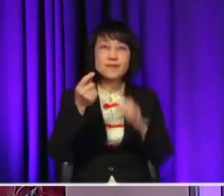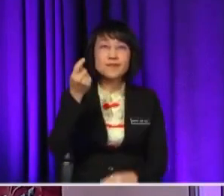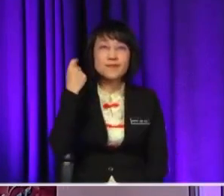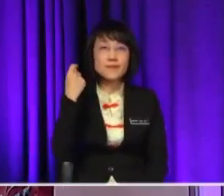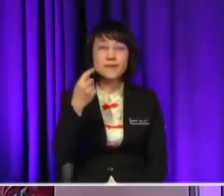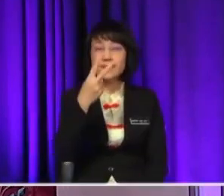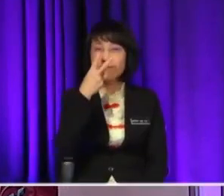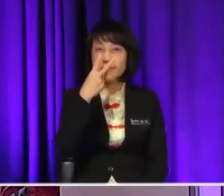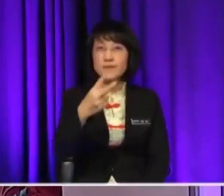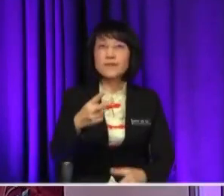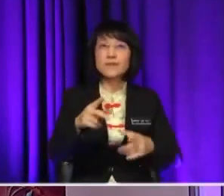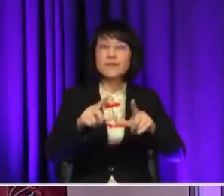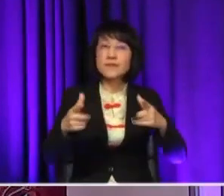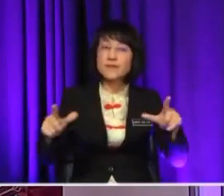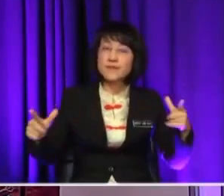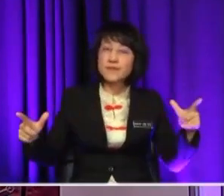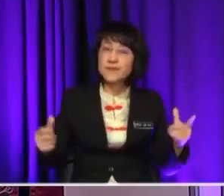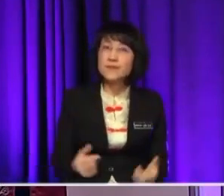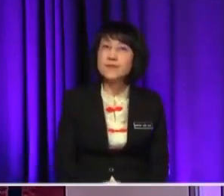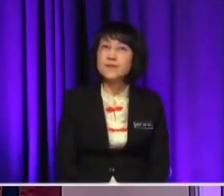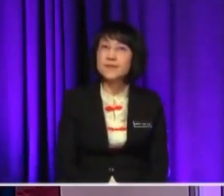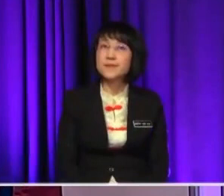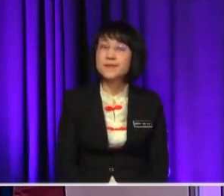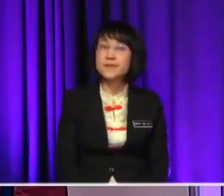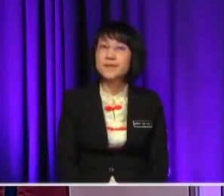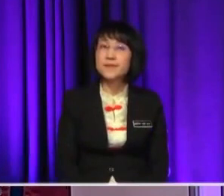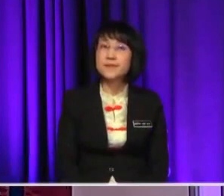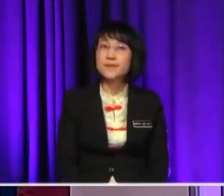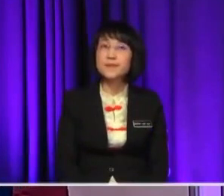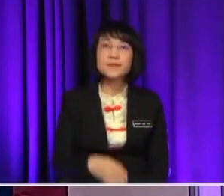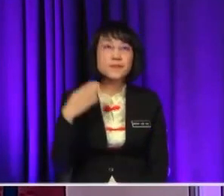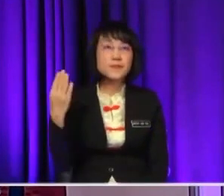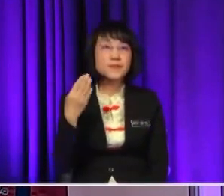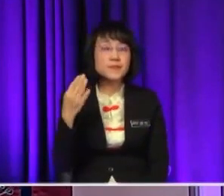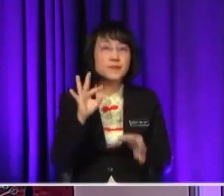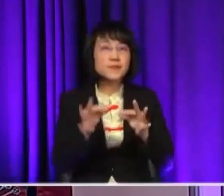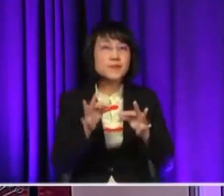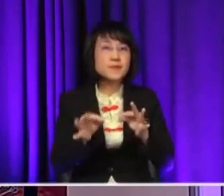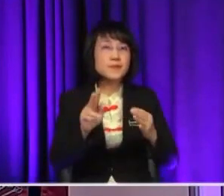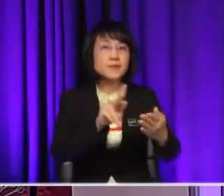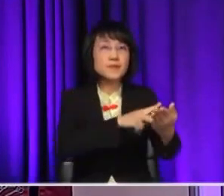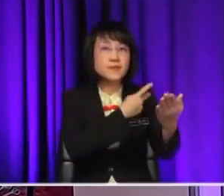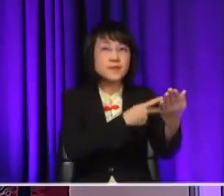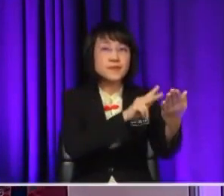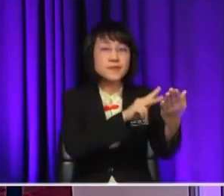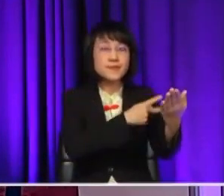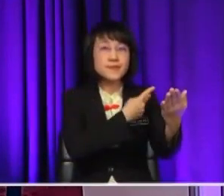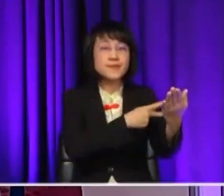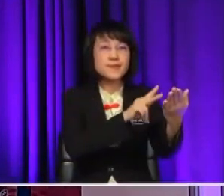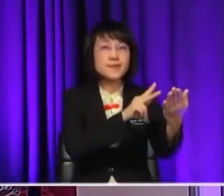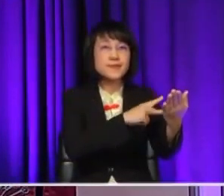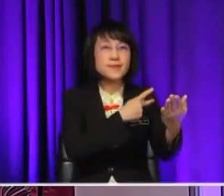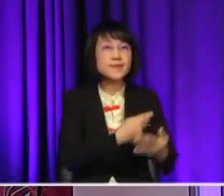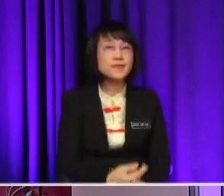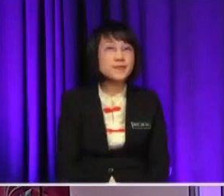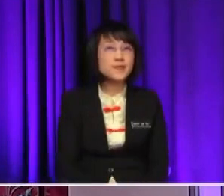at the language of the poem for today. Okay. And usually what we do to interpret the poem, I'm just rehashing here, of